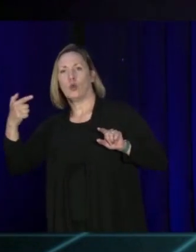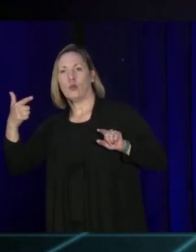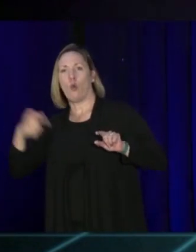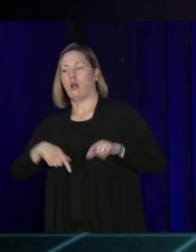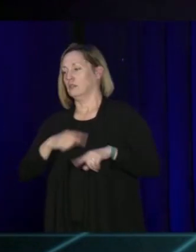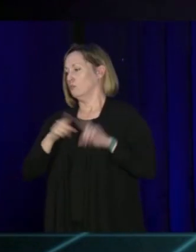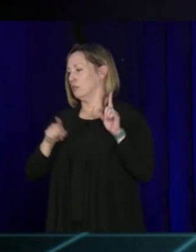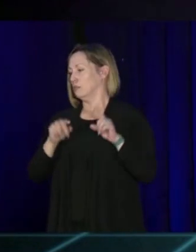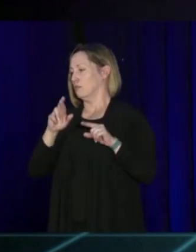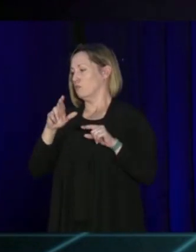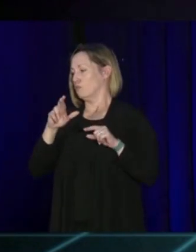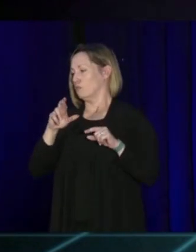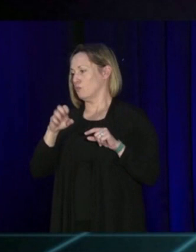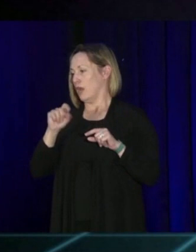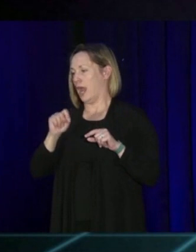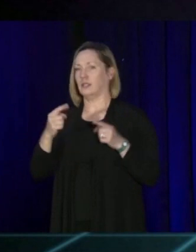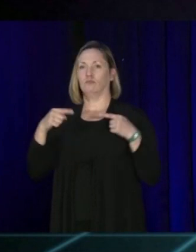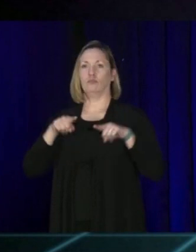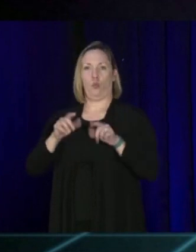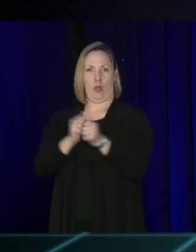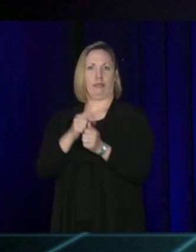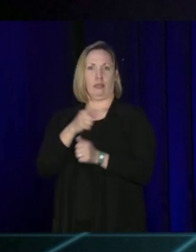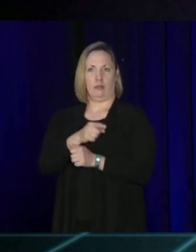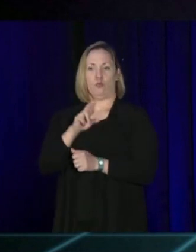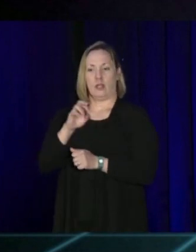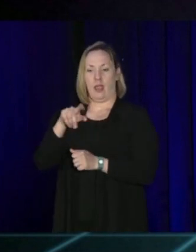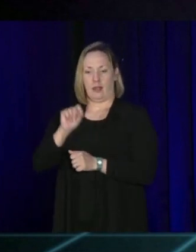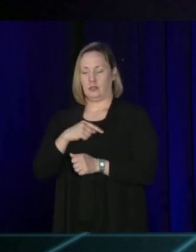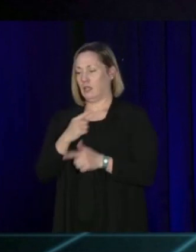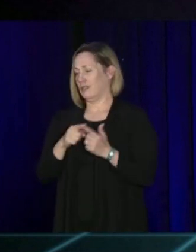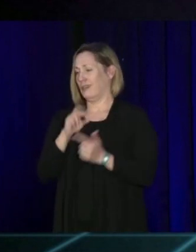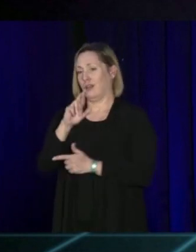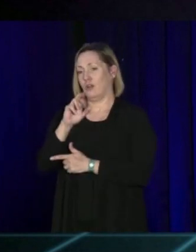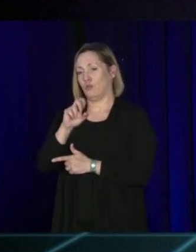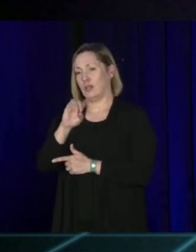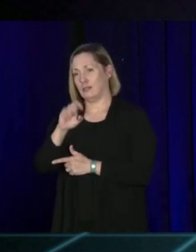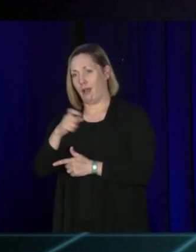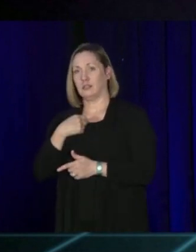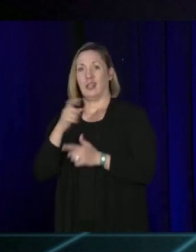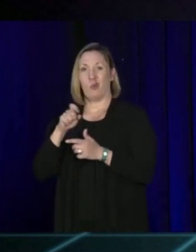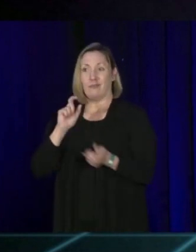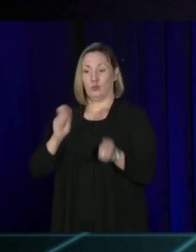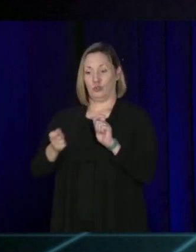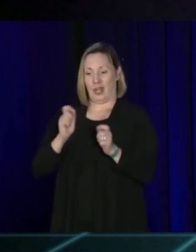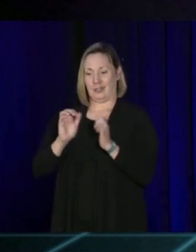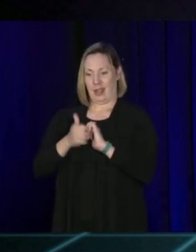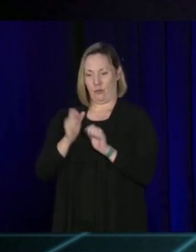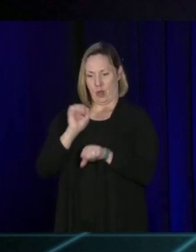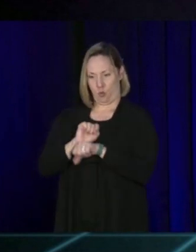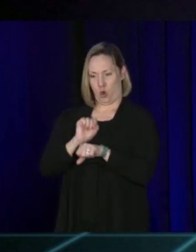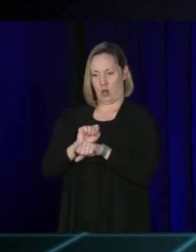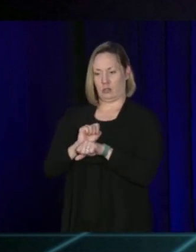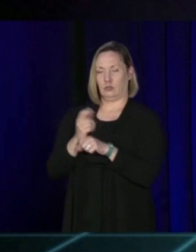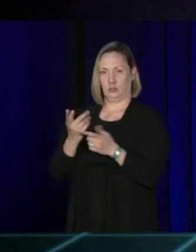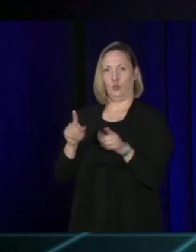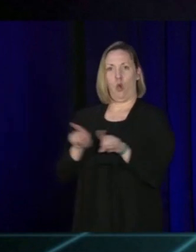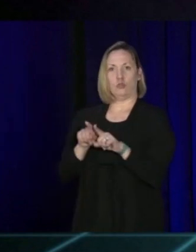the fact that a lot of state management libraries like Redux would have to change how they work under the hood to also adapt.